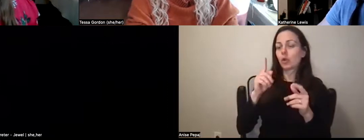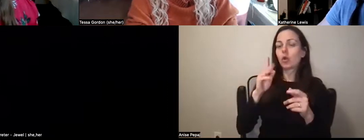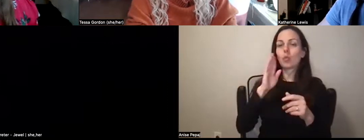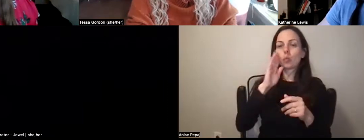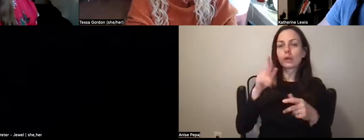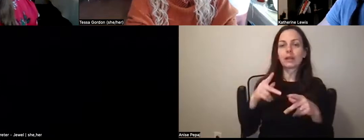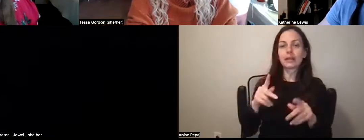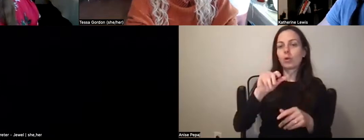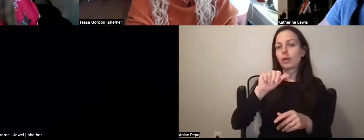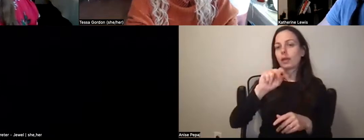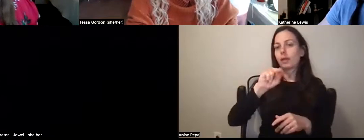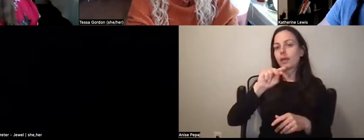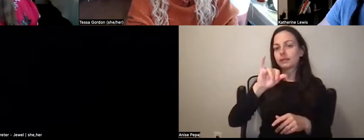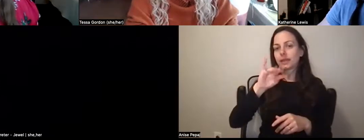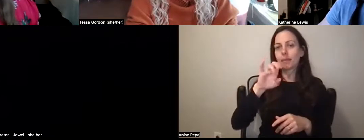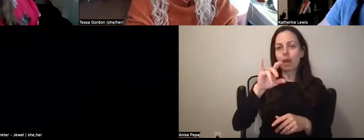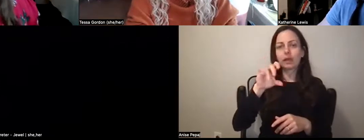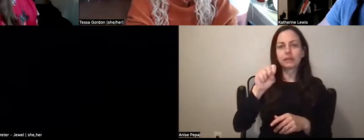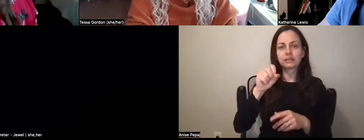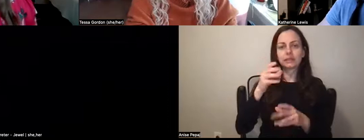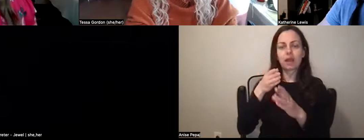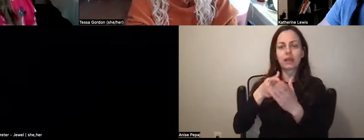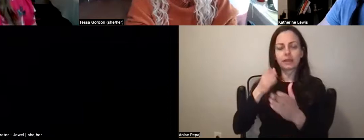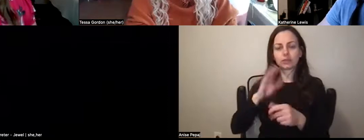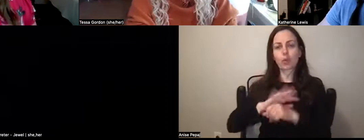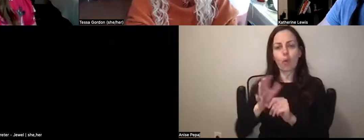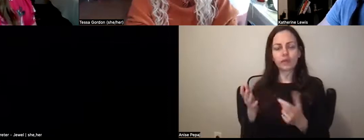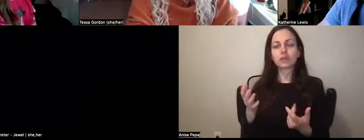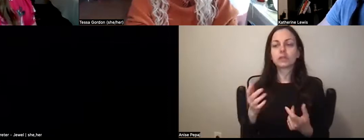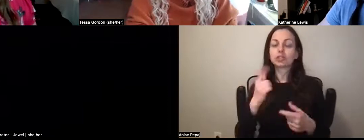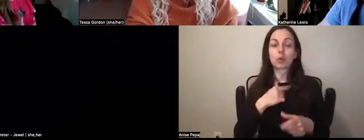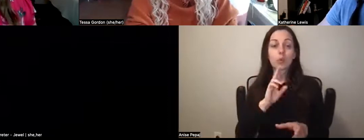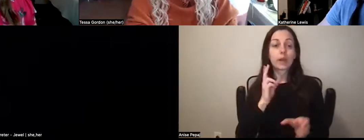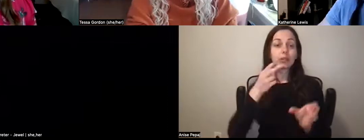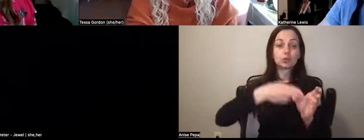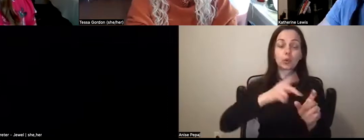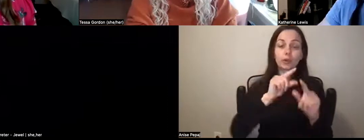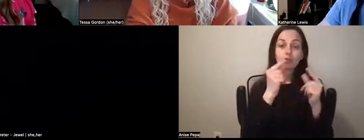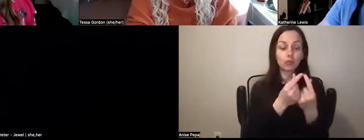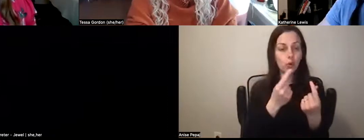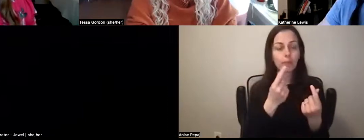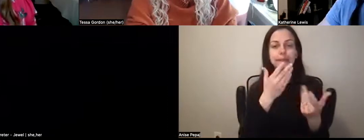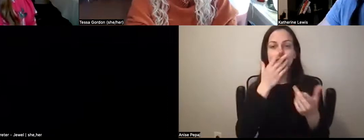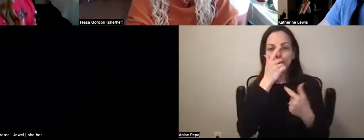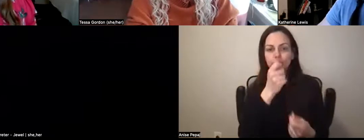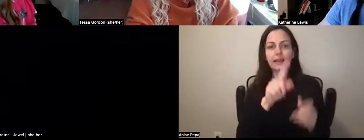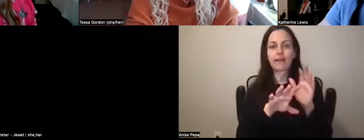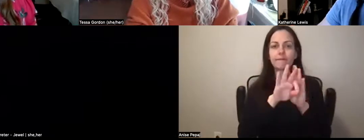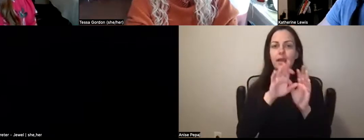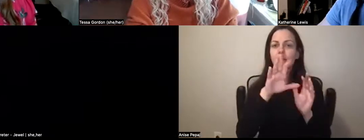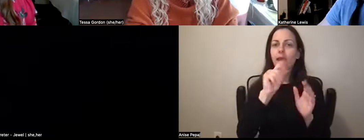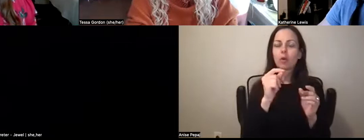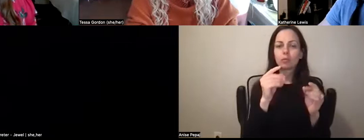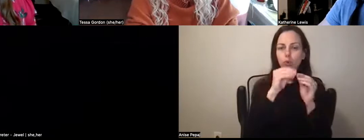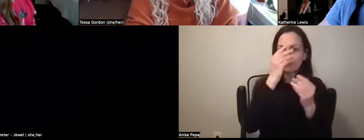I'm hoping this next one will. So it's nice to go on those groups and find out what are the side effects they have with the medication. You know, all the things that, you know, even though I'm